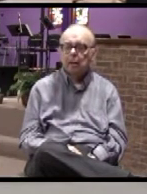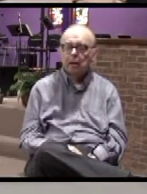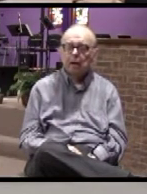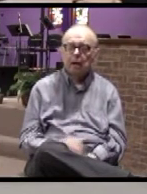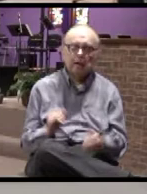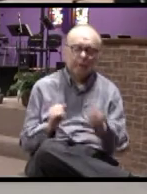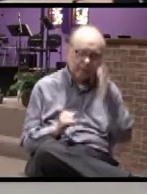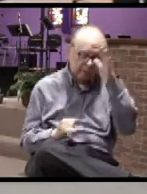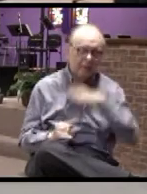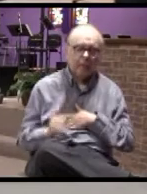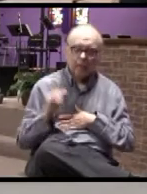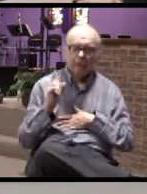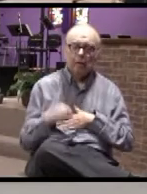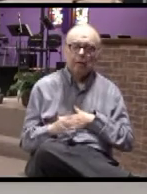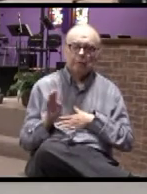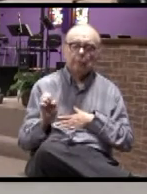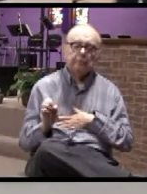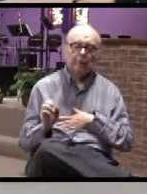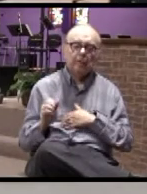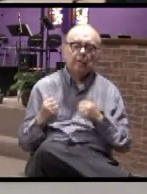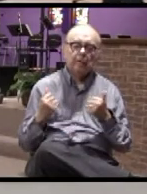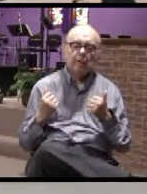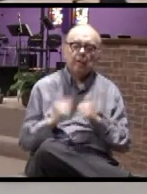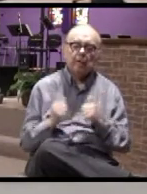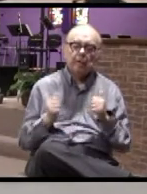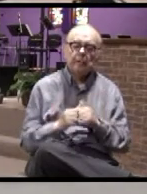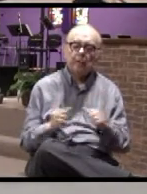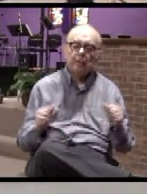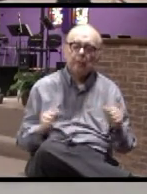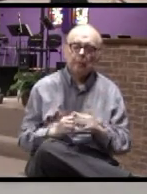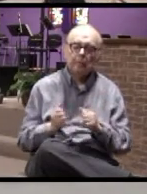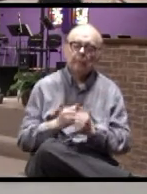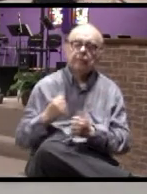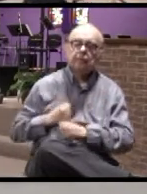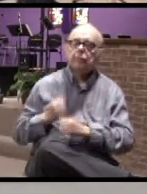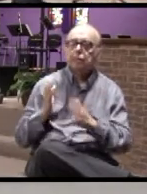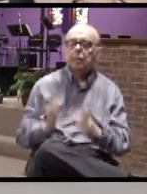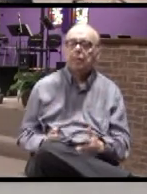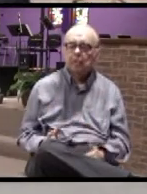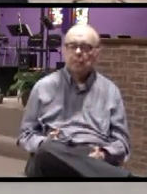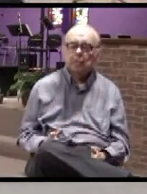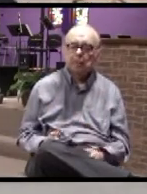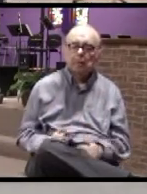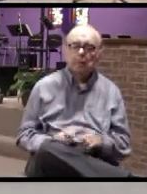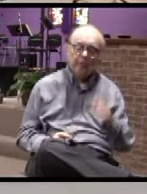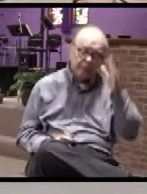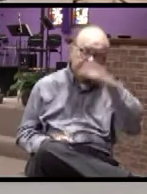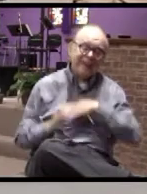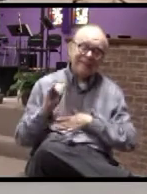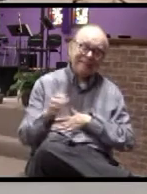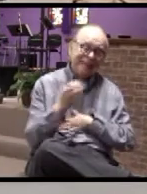This man was supposed to be on the battlefield with the soldiers, but he stayed home.